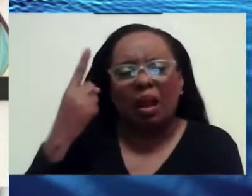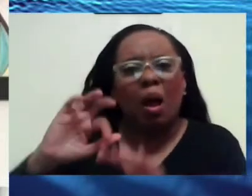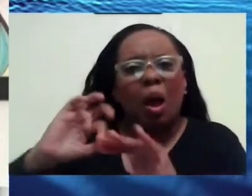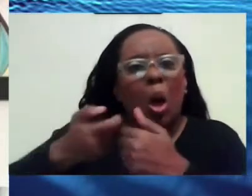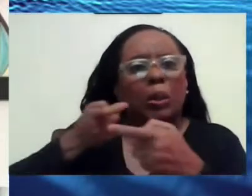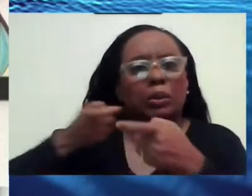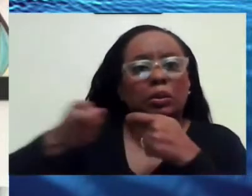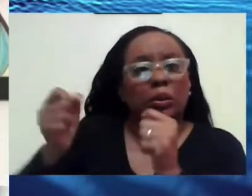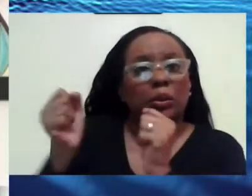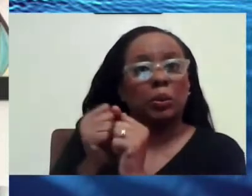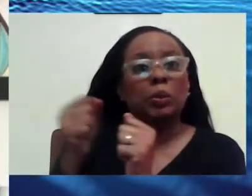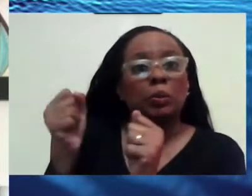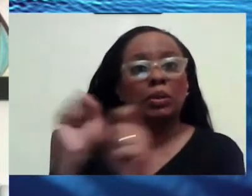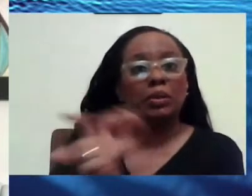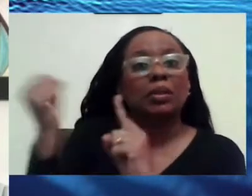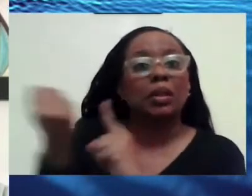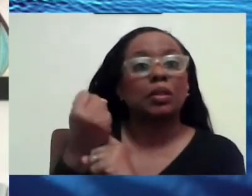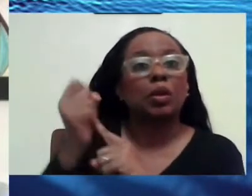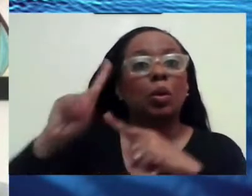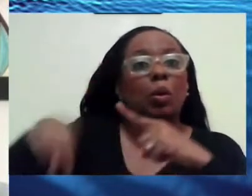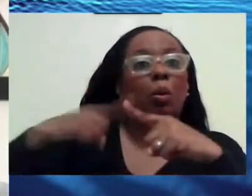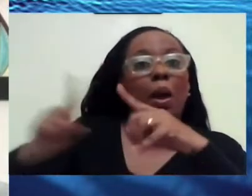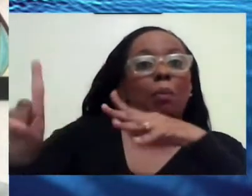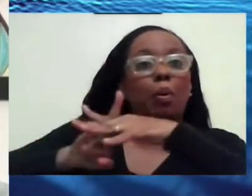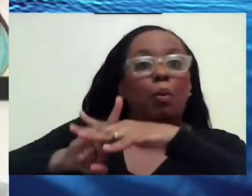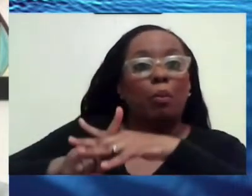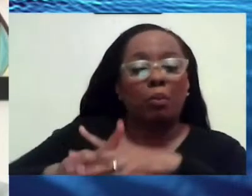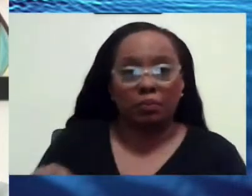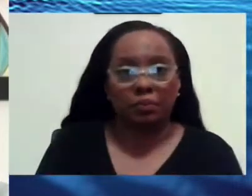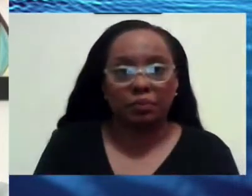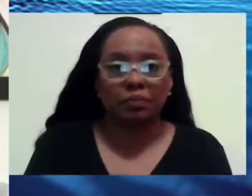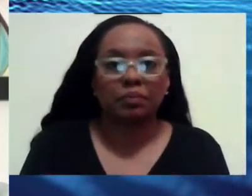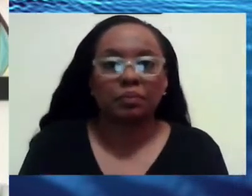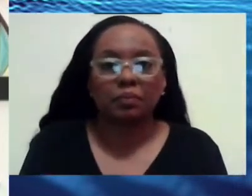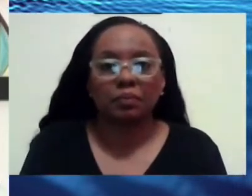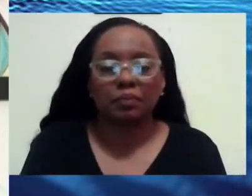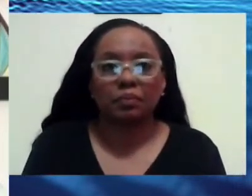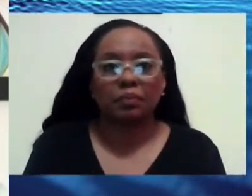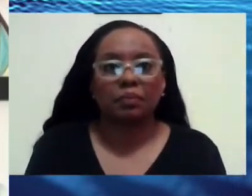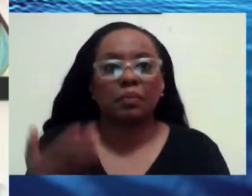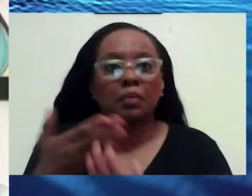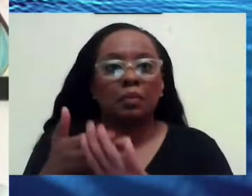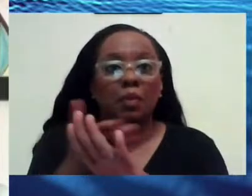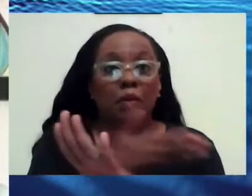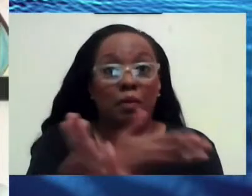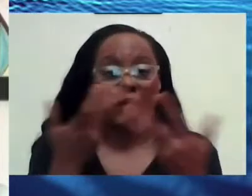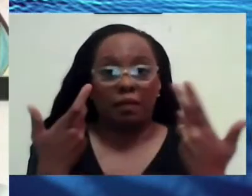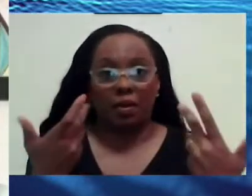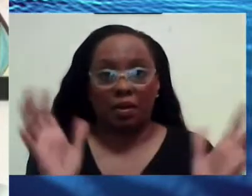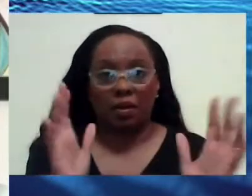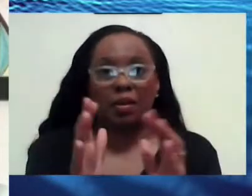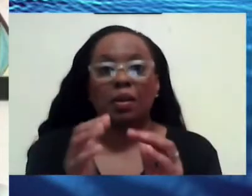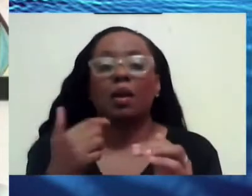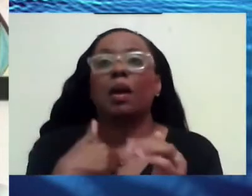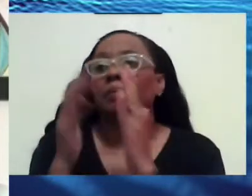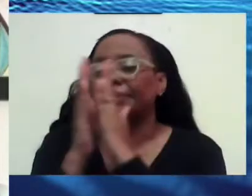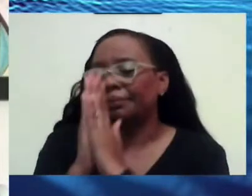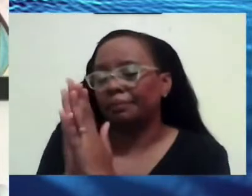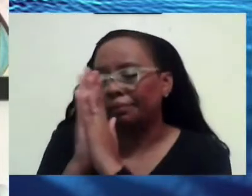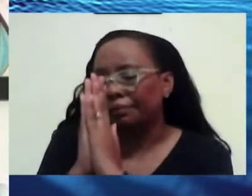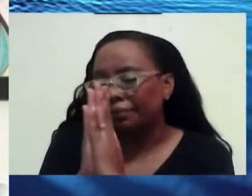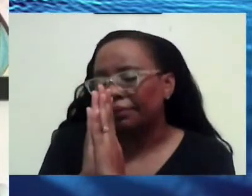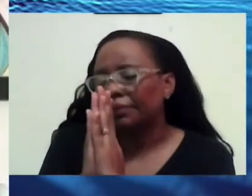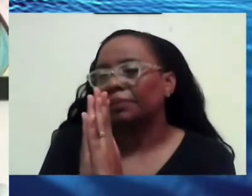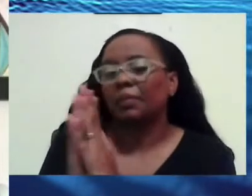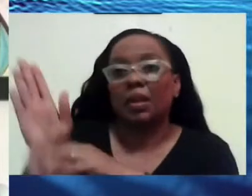of eventualities when they arise. Before I close, let me just say that my prayers are with my brothers and sisters in